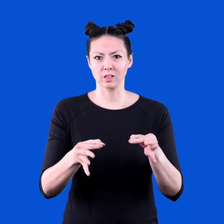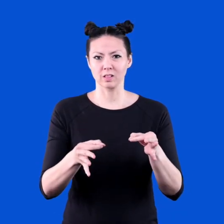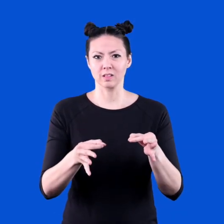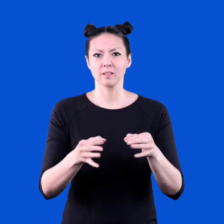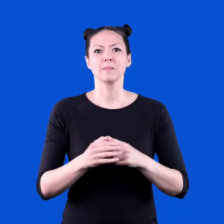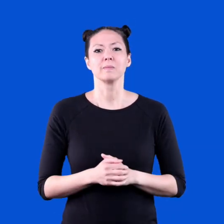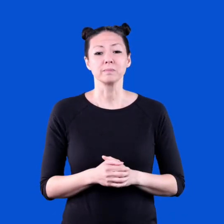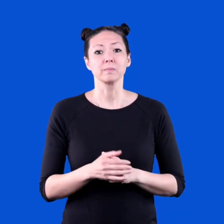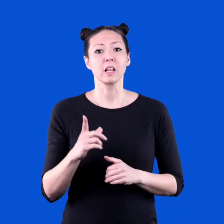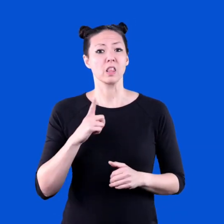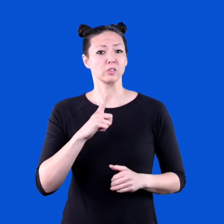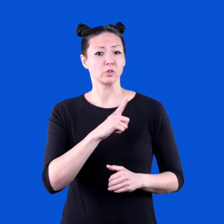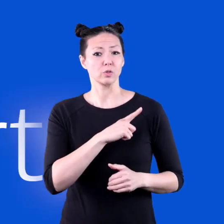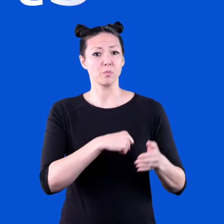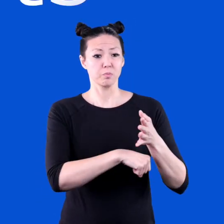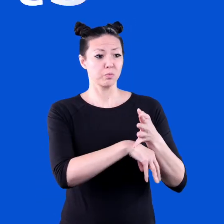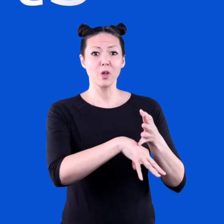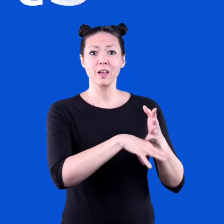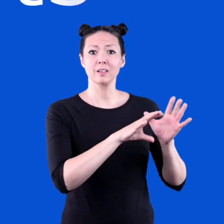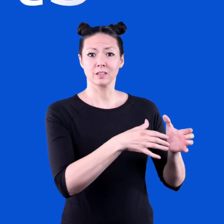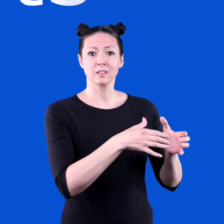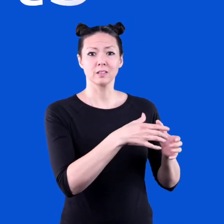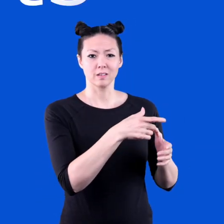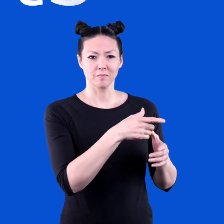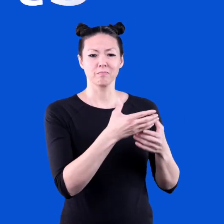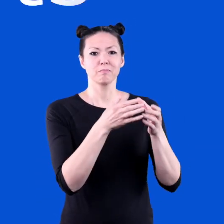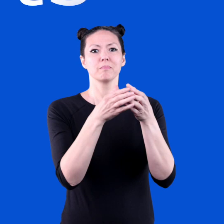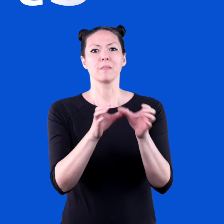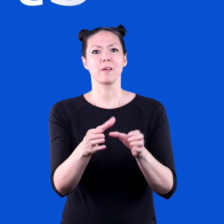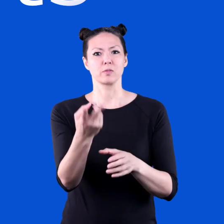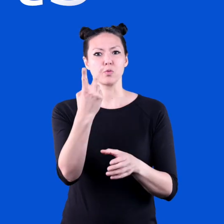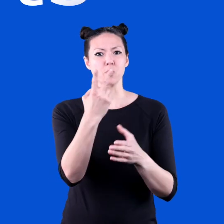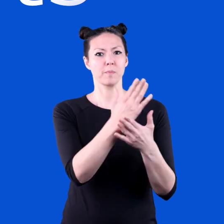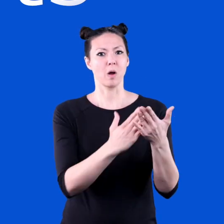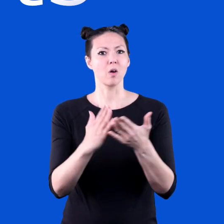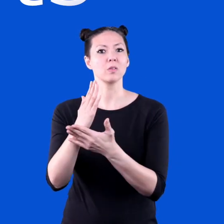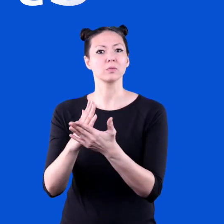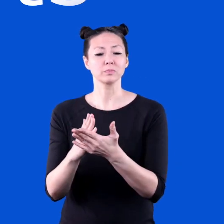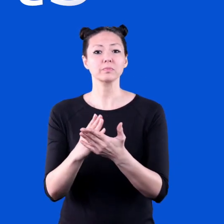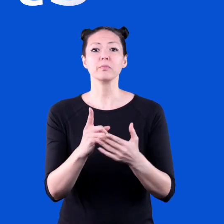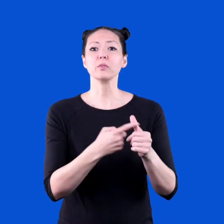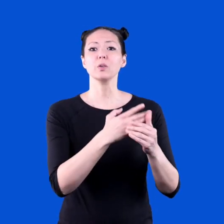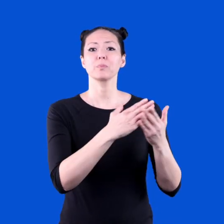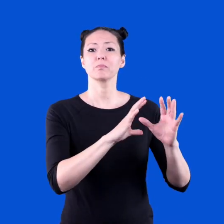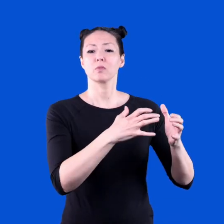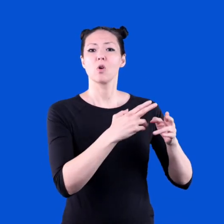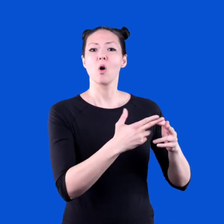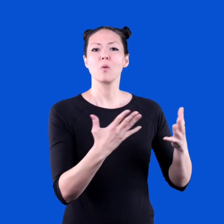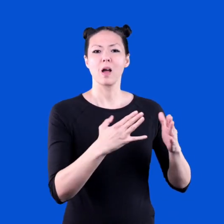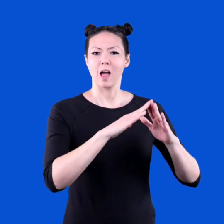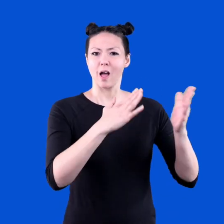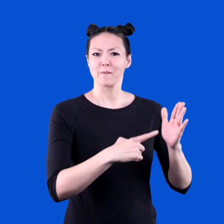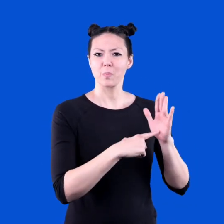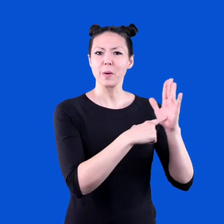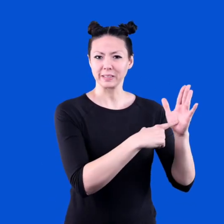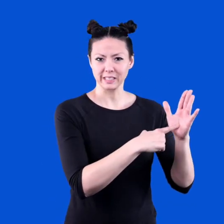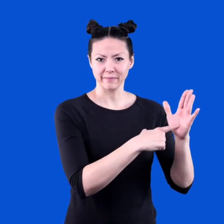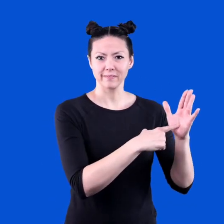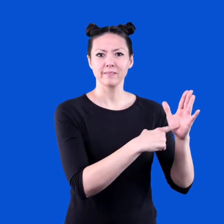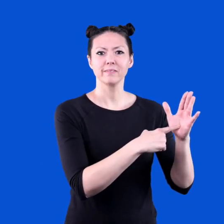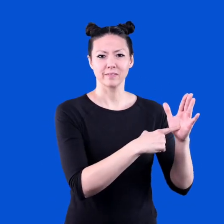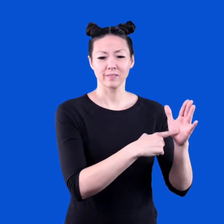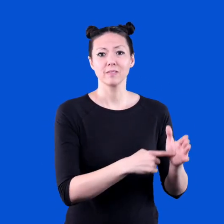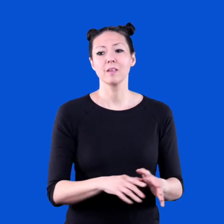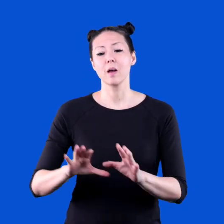The legislative branch is made up of 2 parts. The first part is called the House of Representatives.